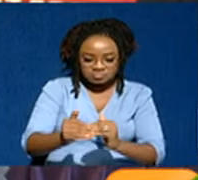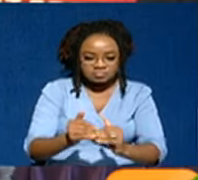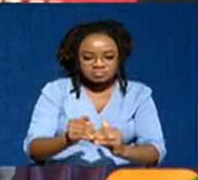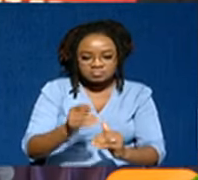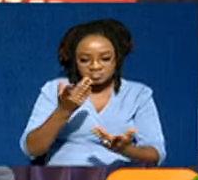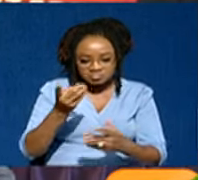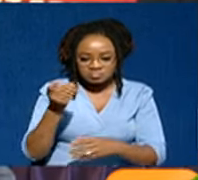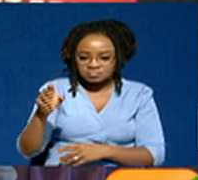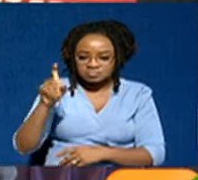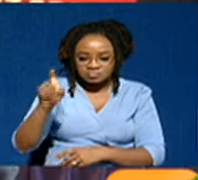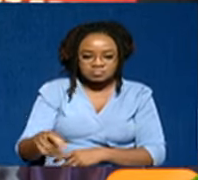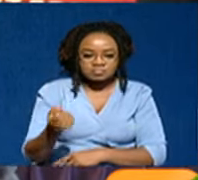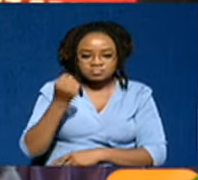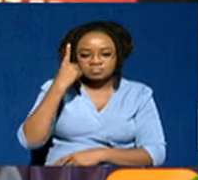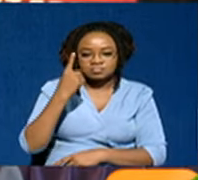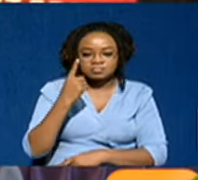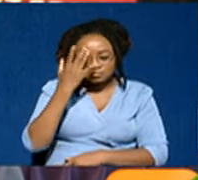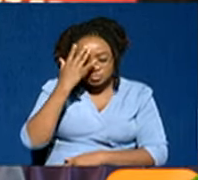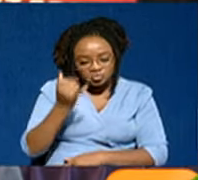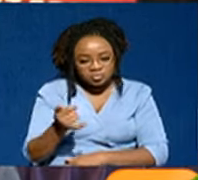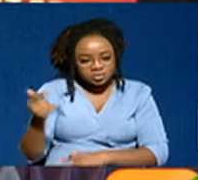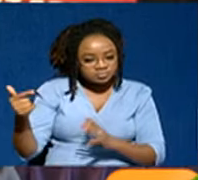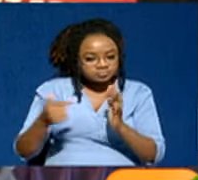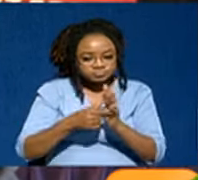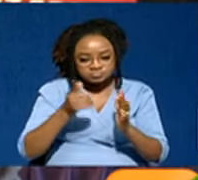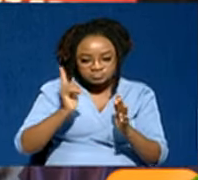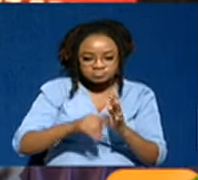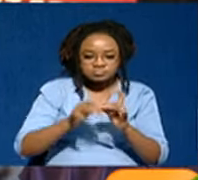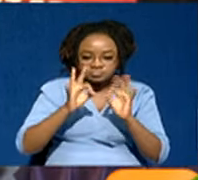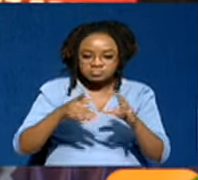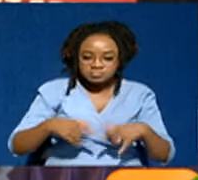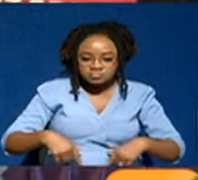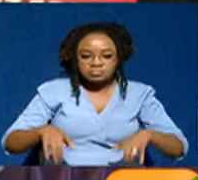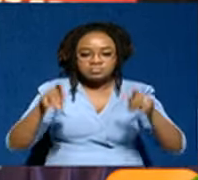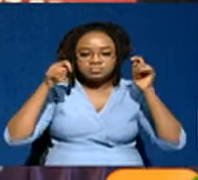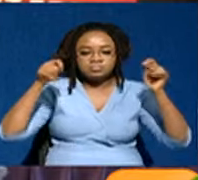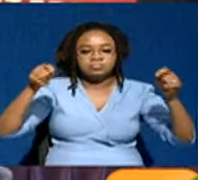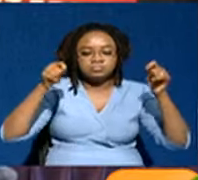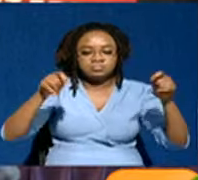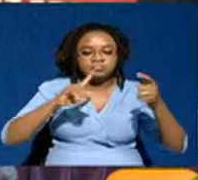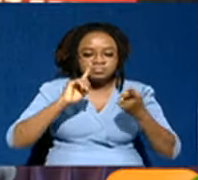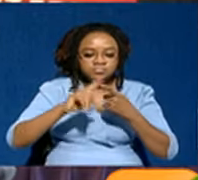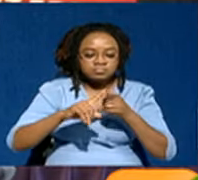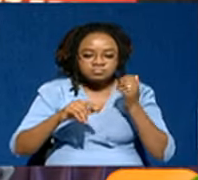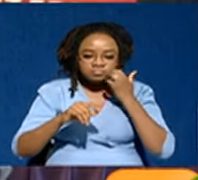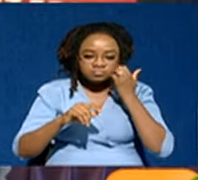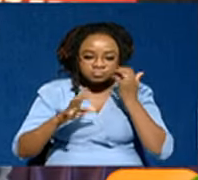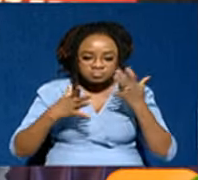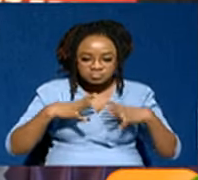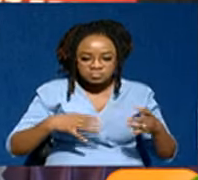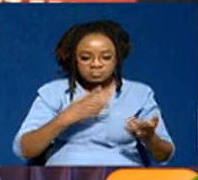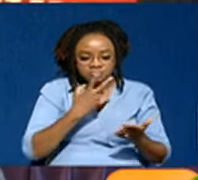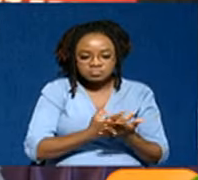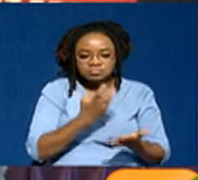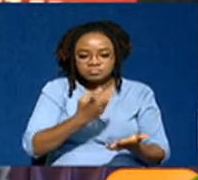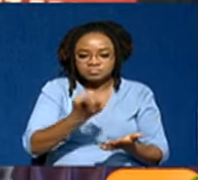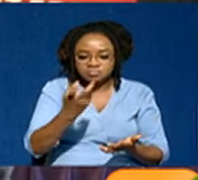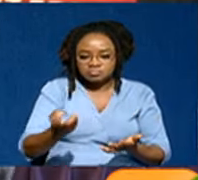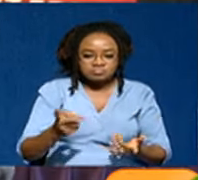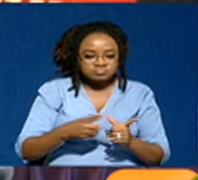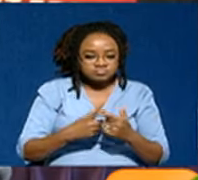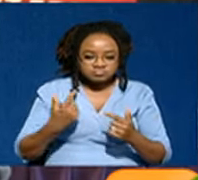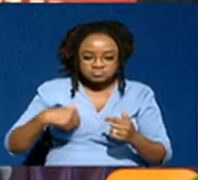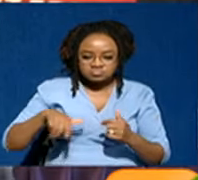Madaktari mpaka waelewe, because at the end of the day, tukienda mkomo mpaka patients wetu waishe, we are being